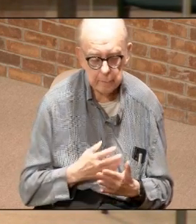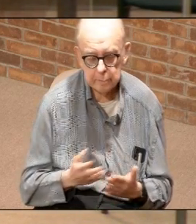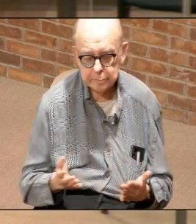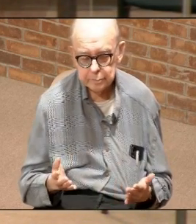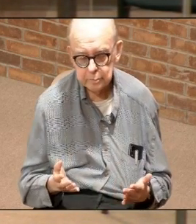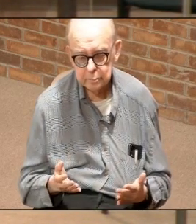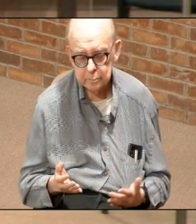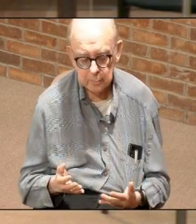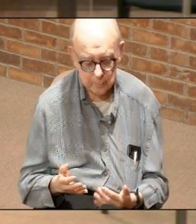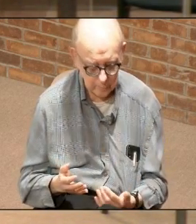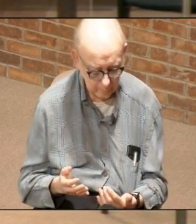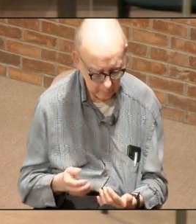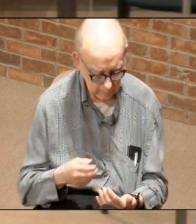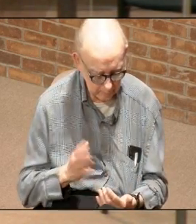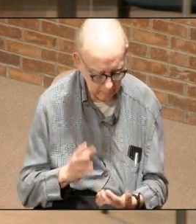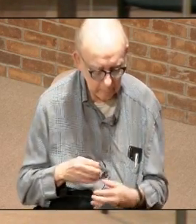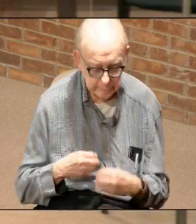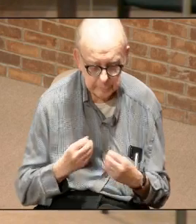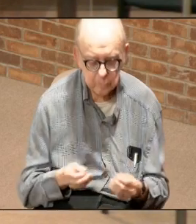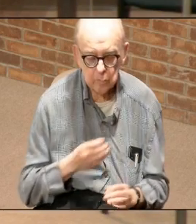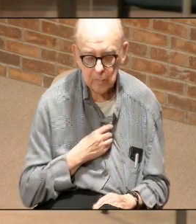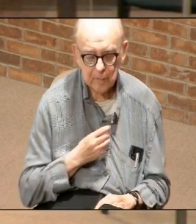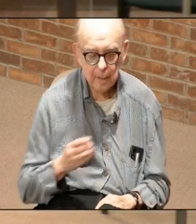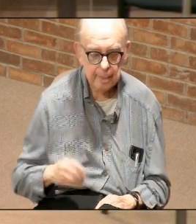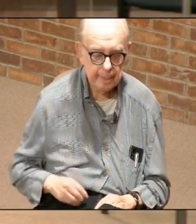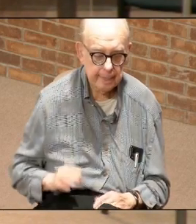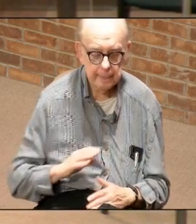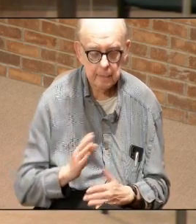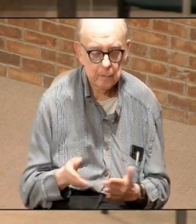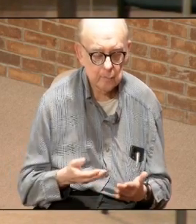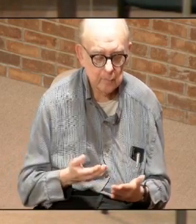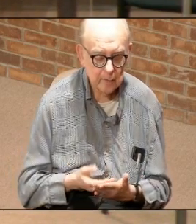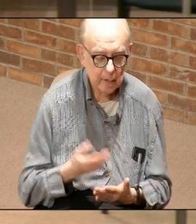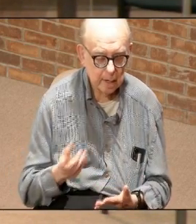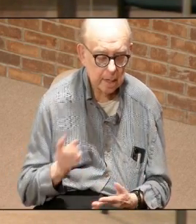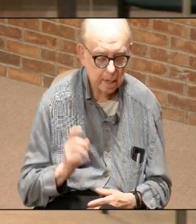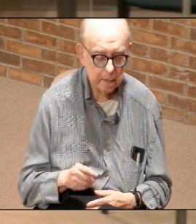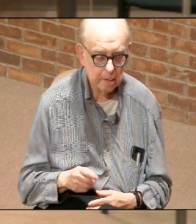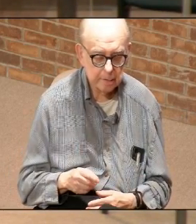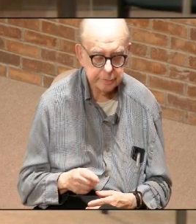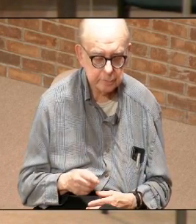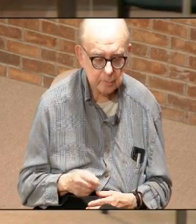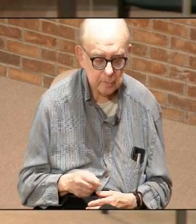is, God gave David all that he needed.